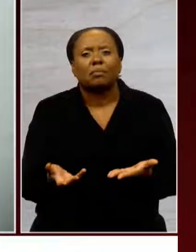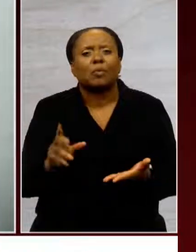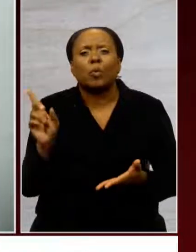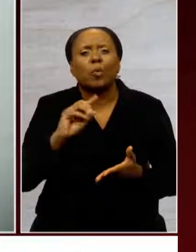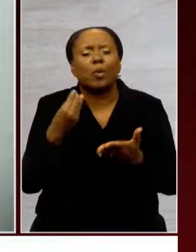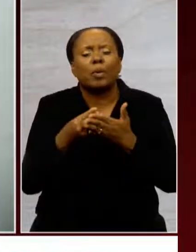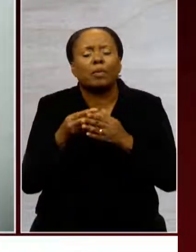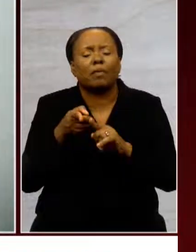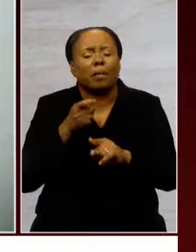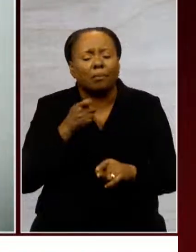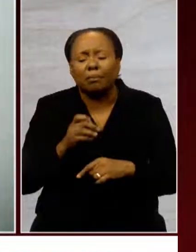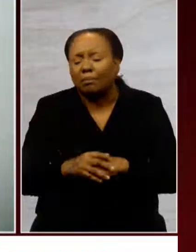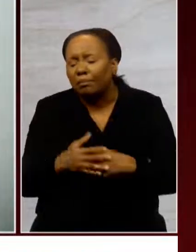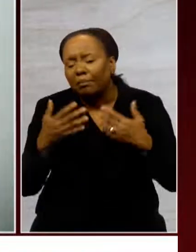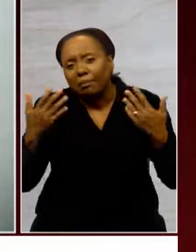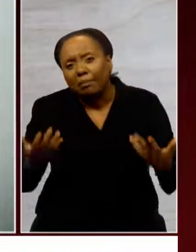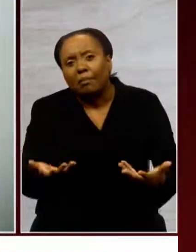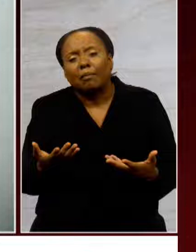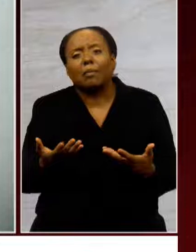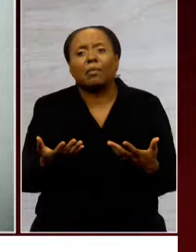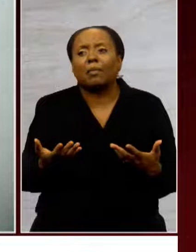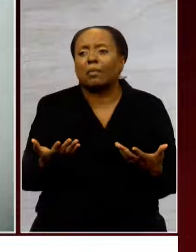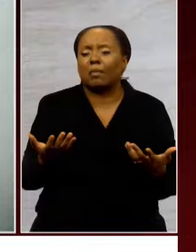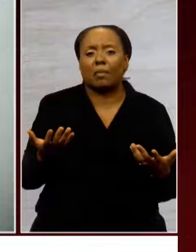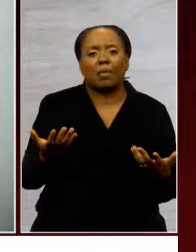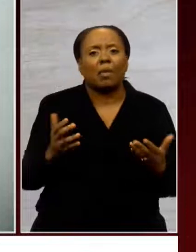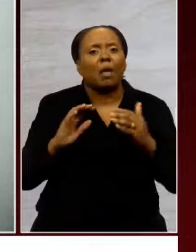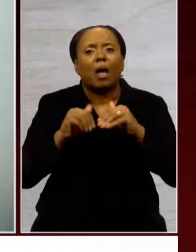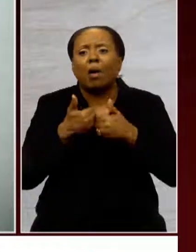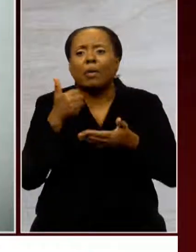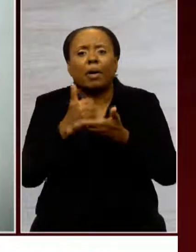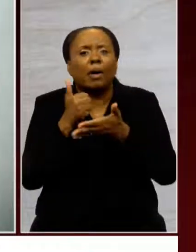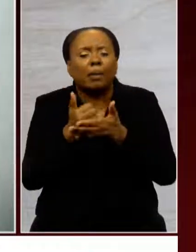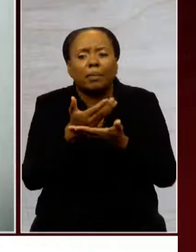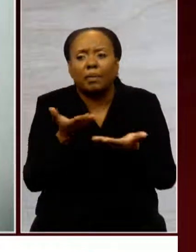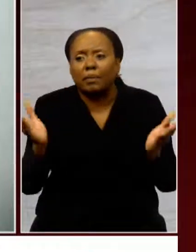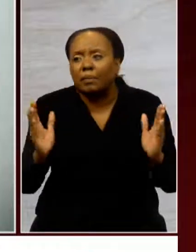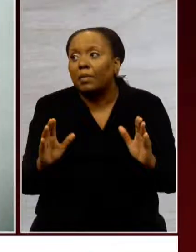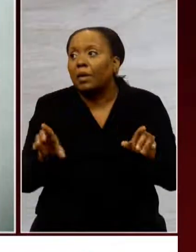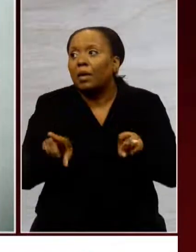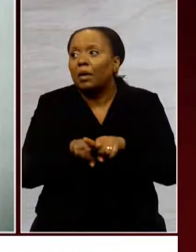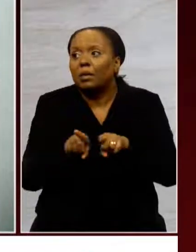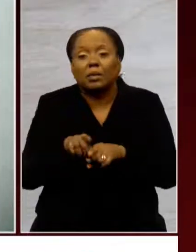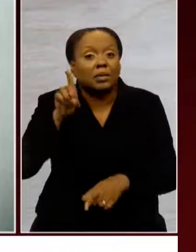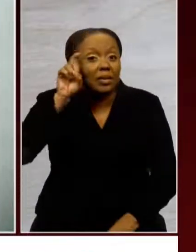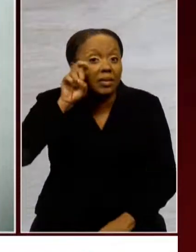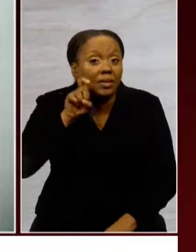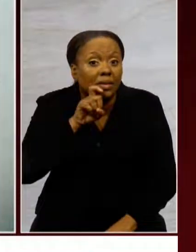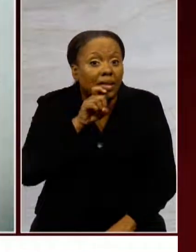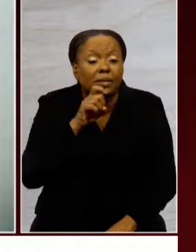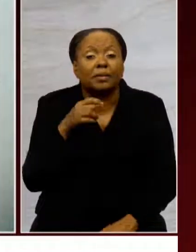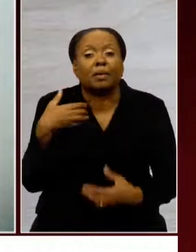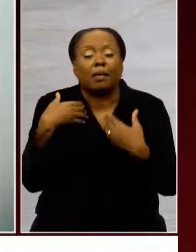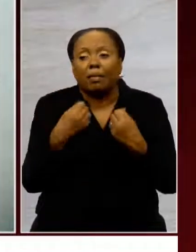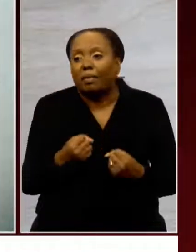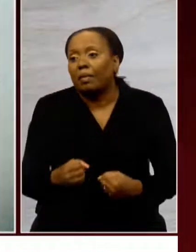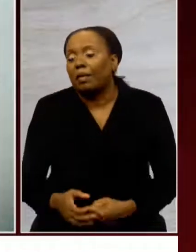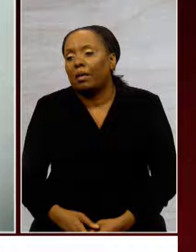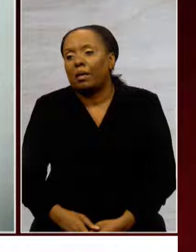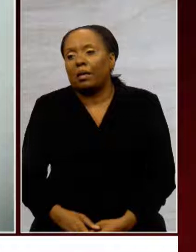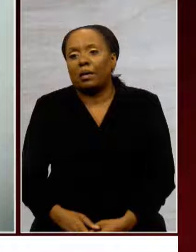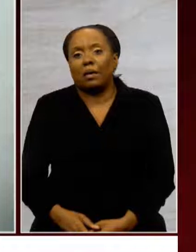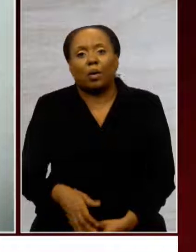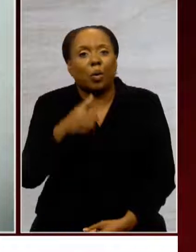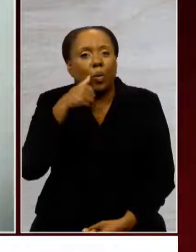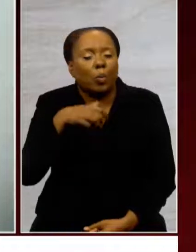some of the concerns that we try to flush out. Where are the issues? Gynecological, sexual reproductive health issues. That's